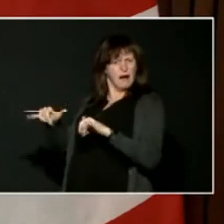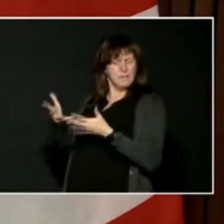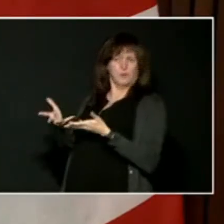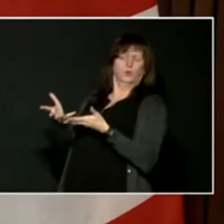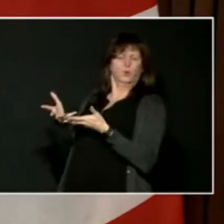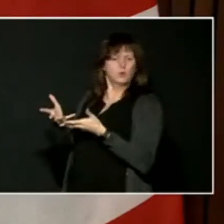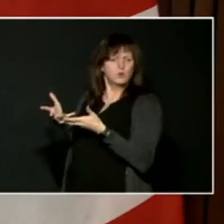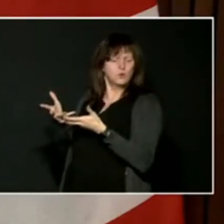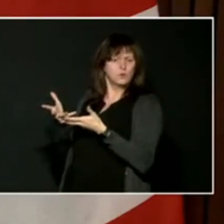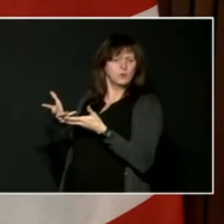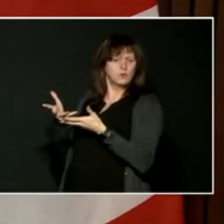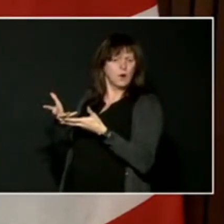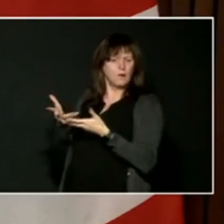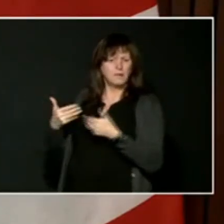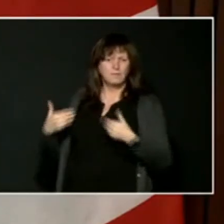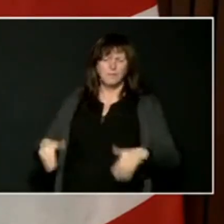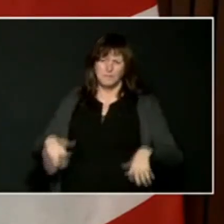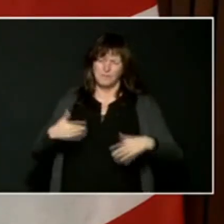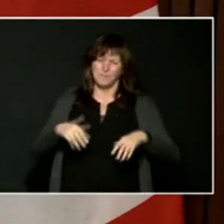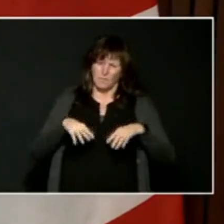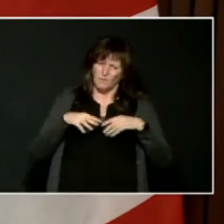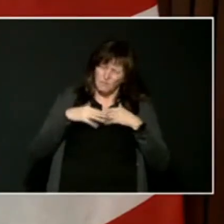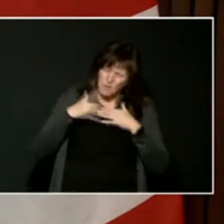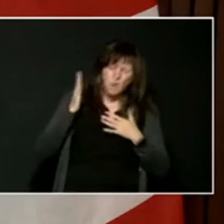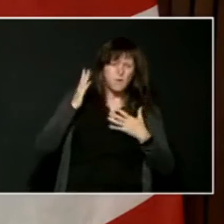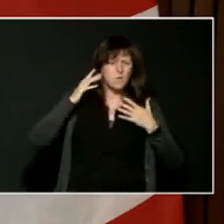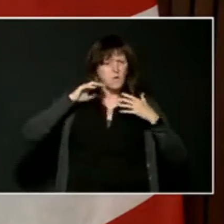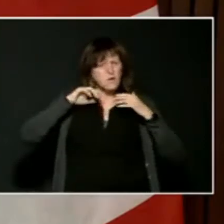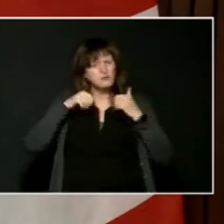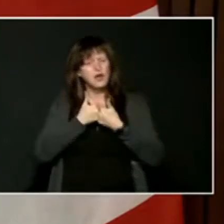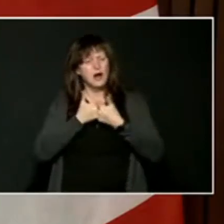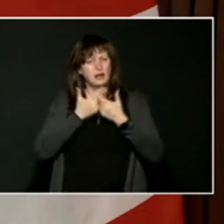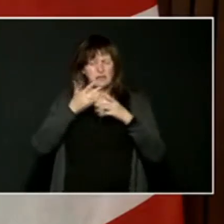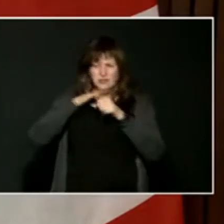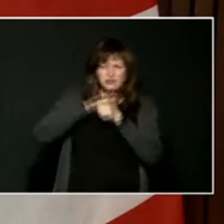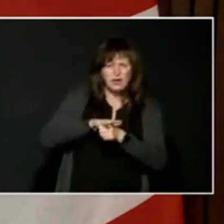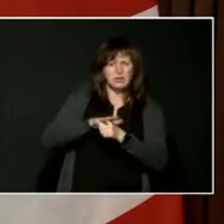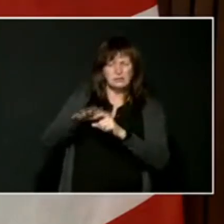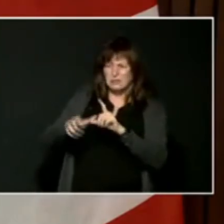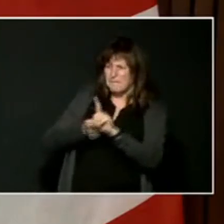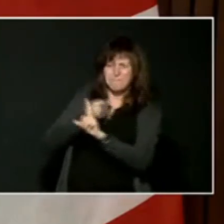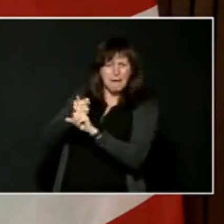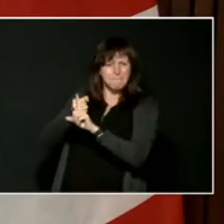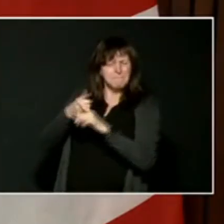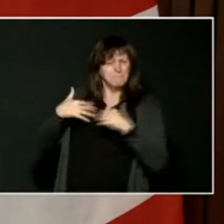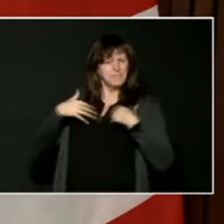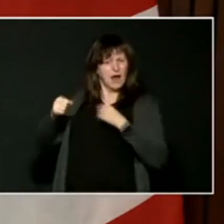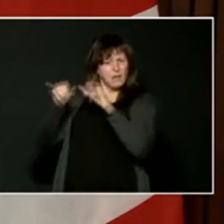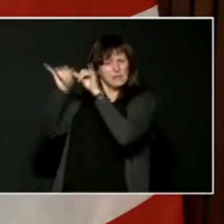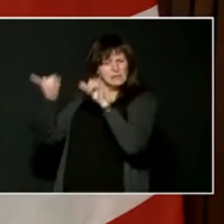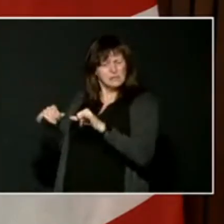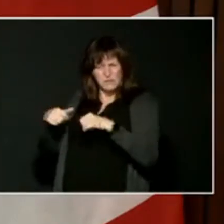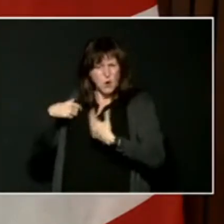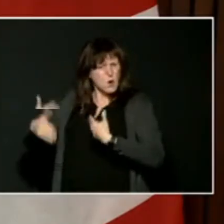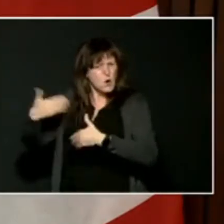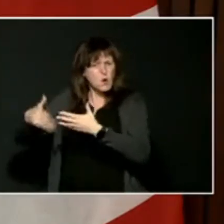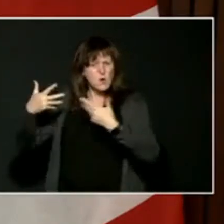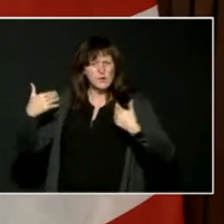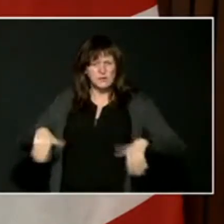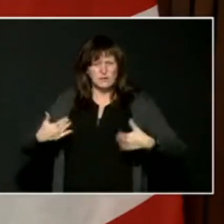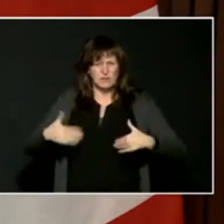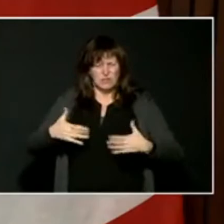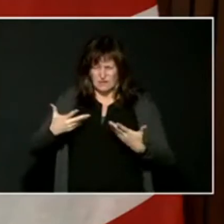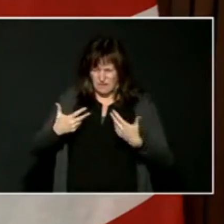more challenging because of the pressure that is already hitting our intensive care units. So even as people are fighting for their lives, we have to separate